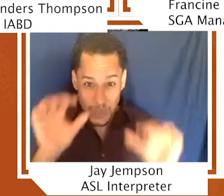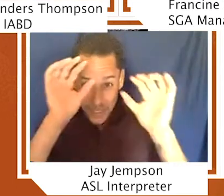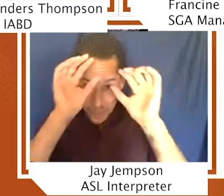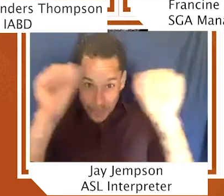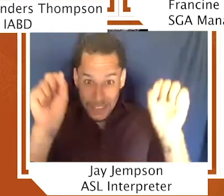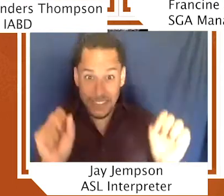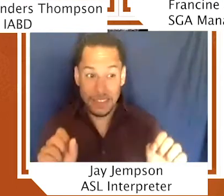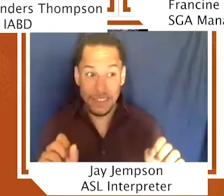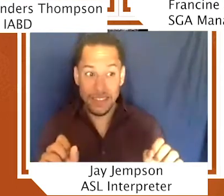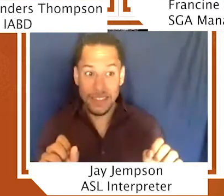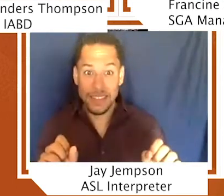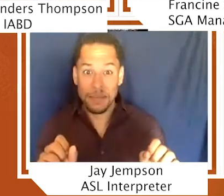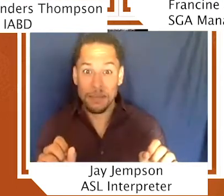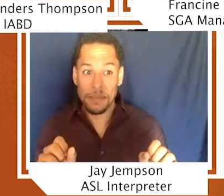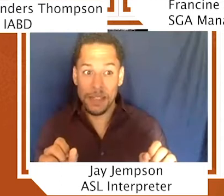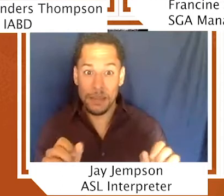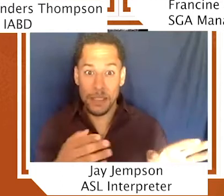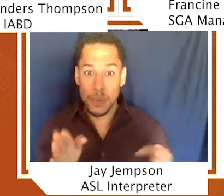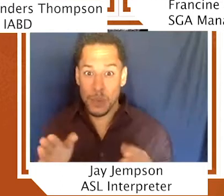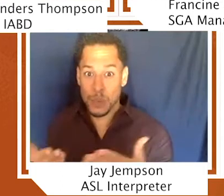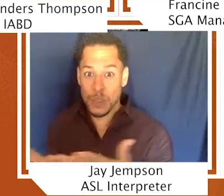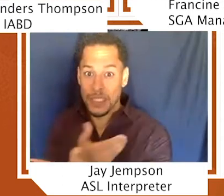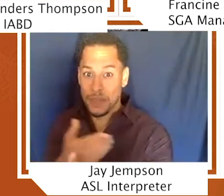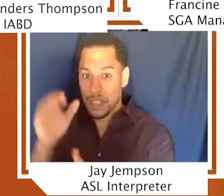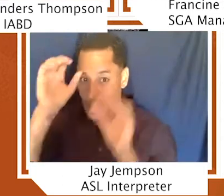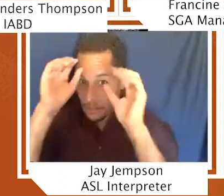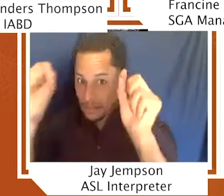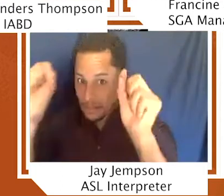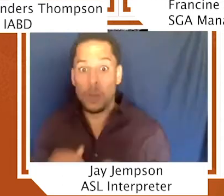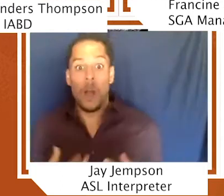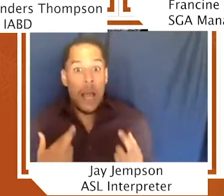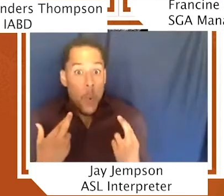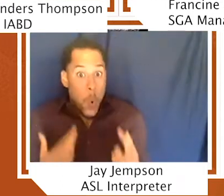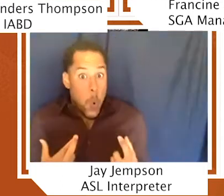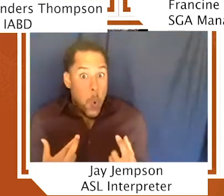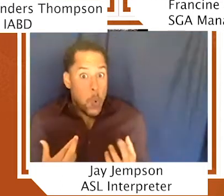or so we think, who knows, you know, I'm gonna knock on this wood desk tomorrow, you know.